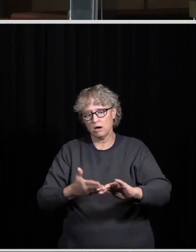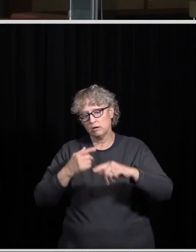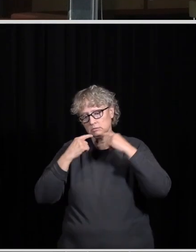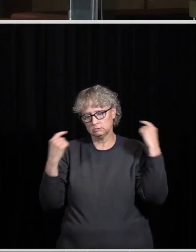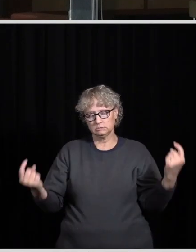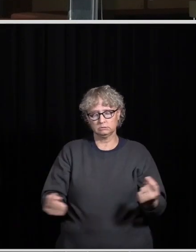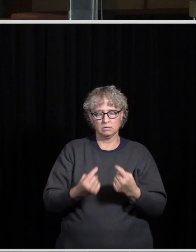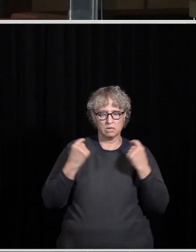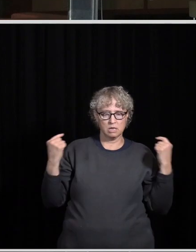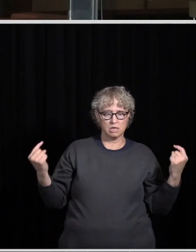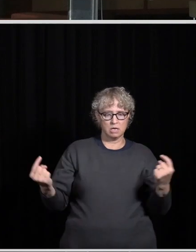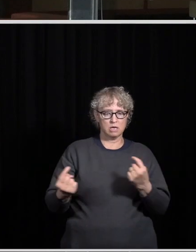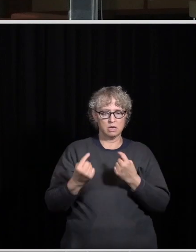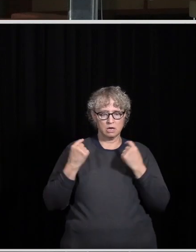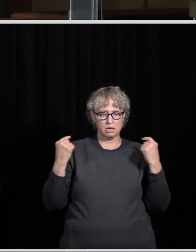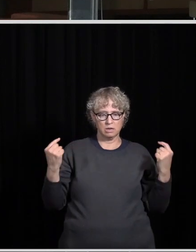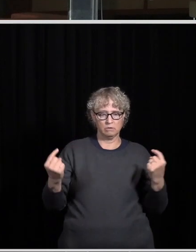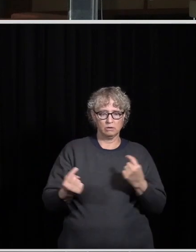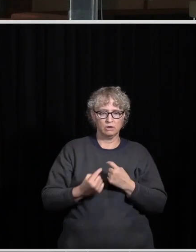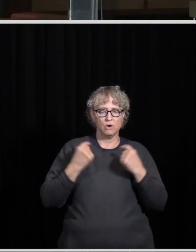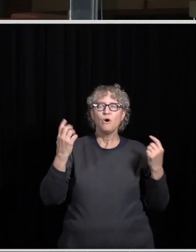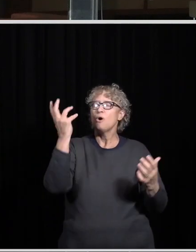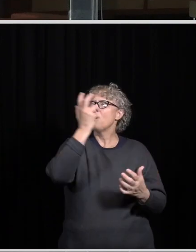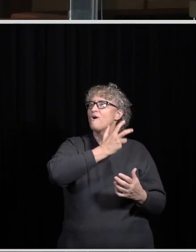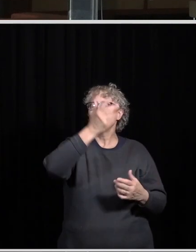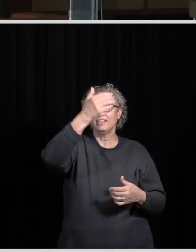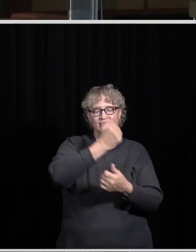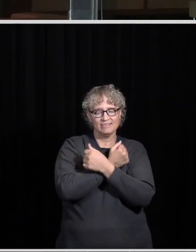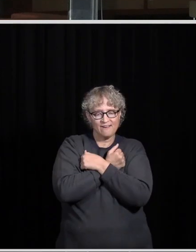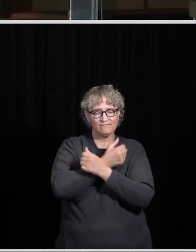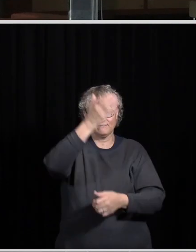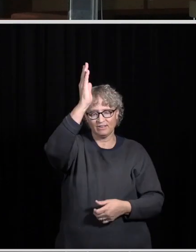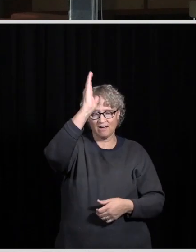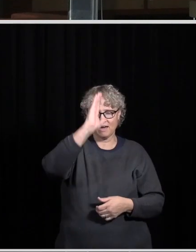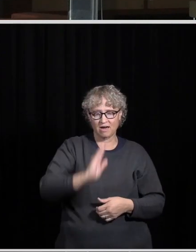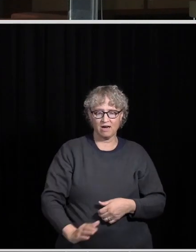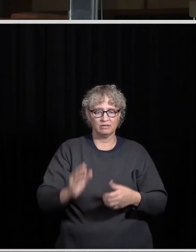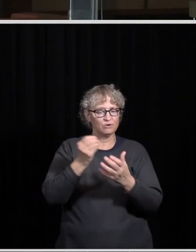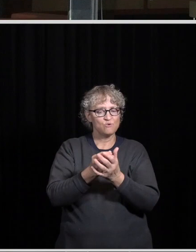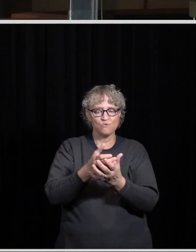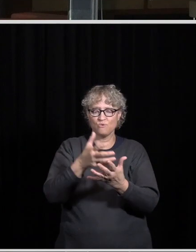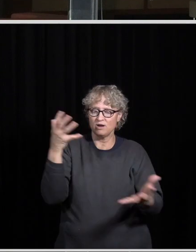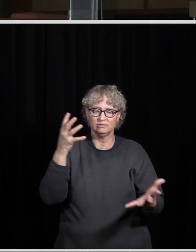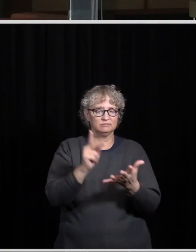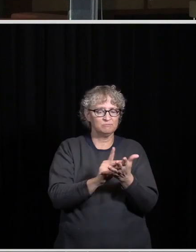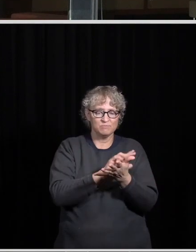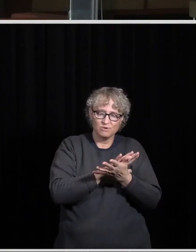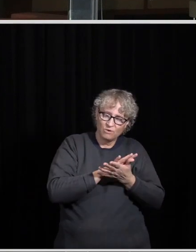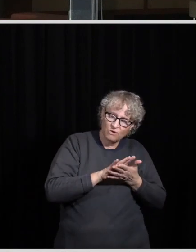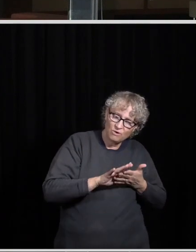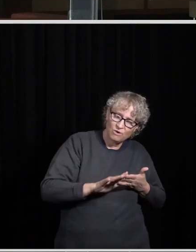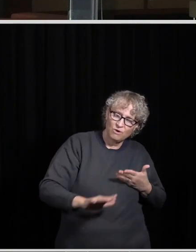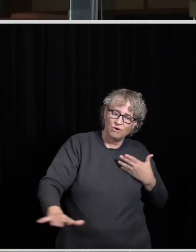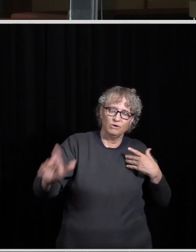from his sin. Oh, love of God, how rich and